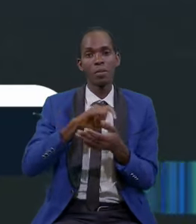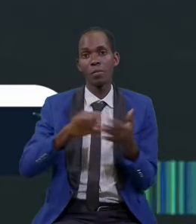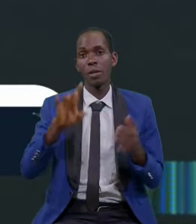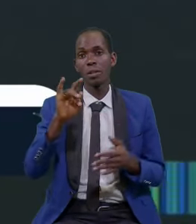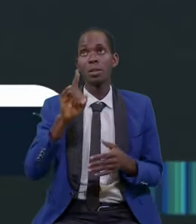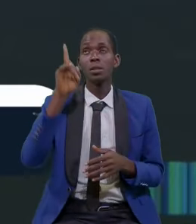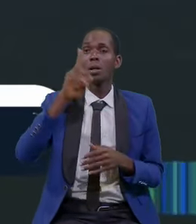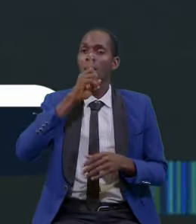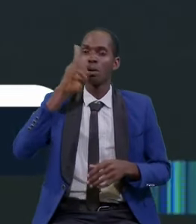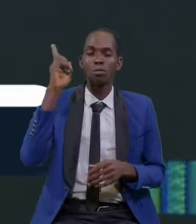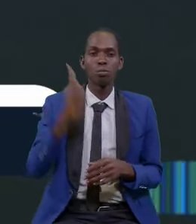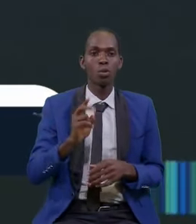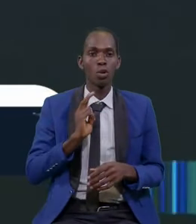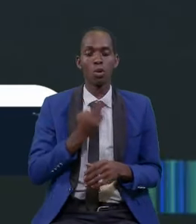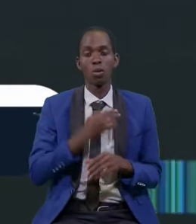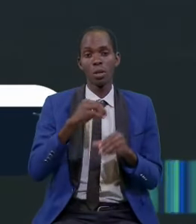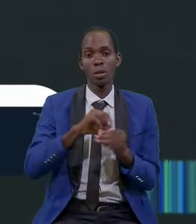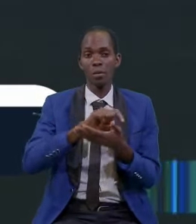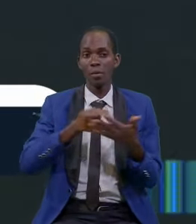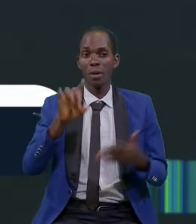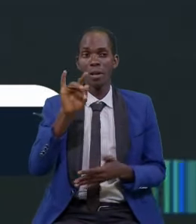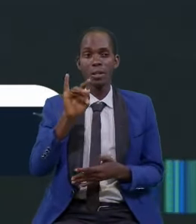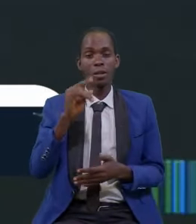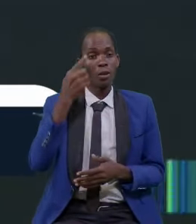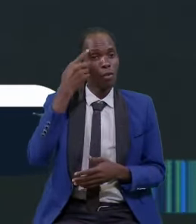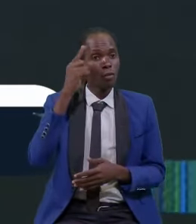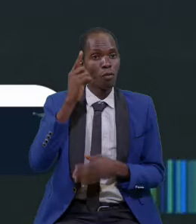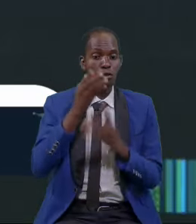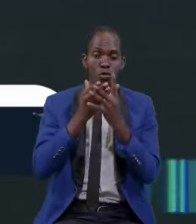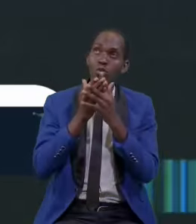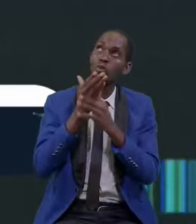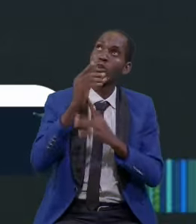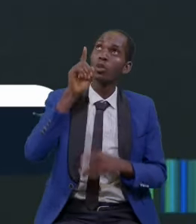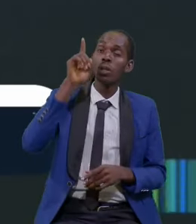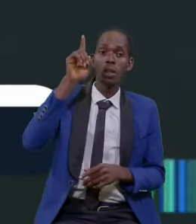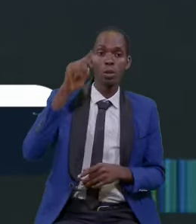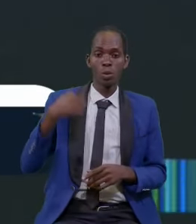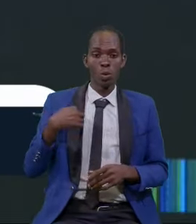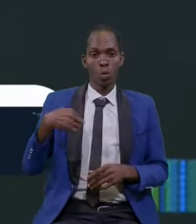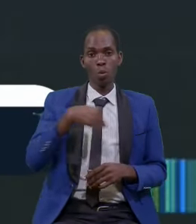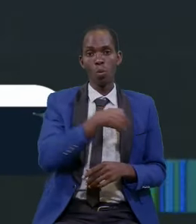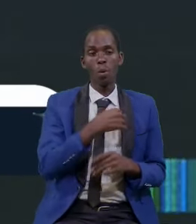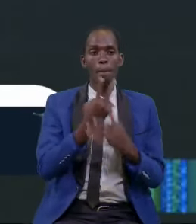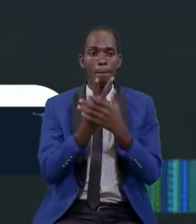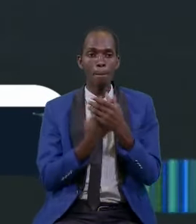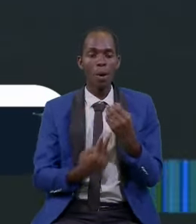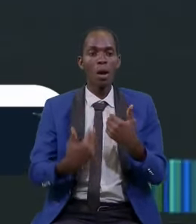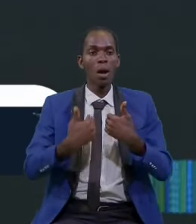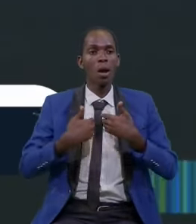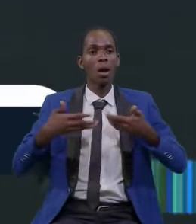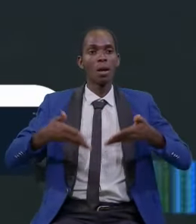verse 18, for through him we both have access by one